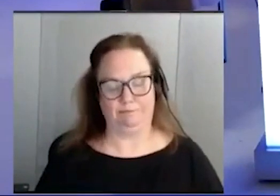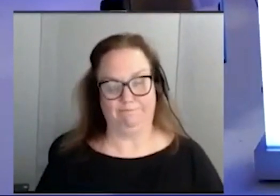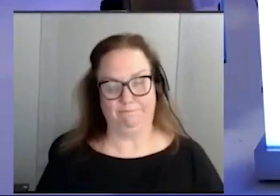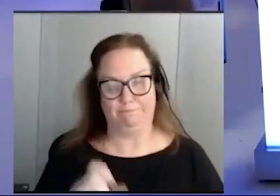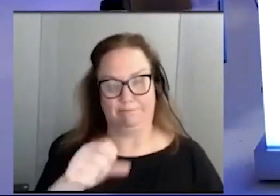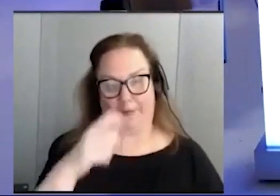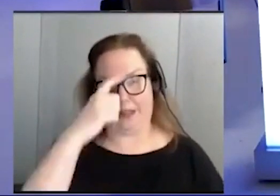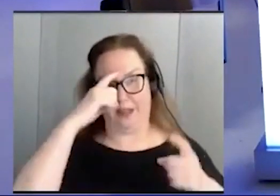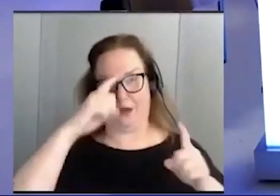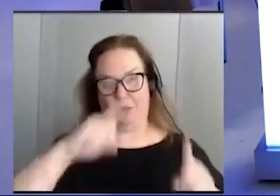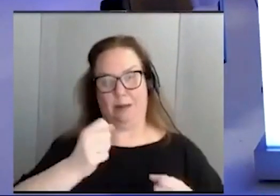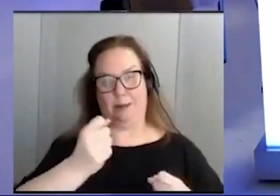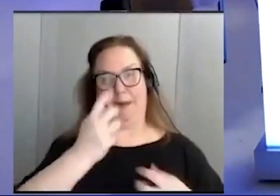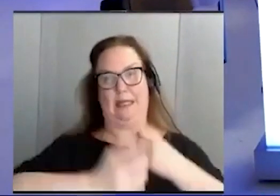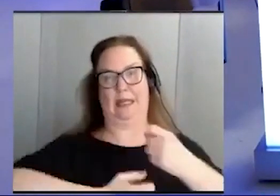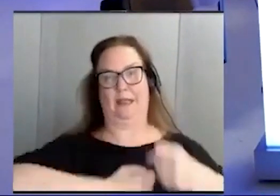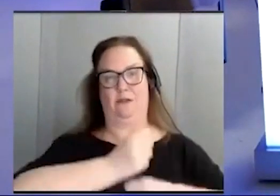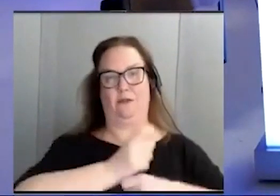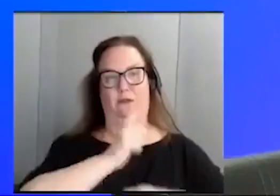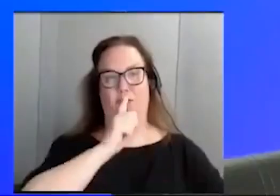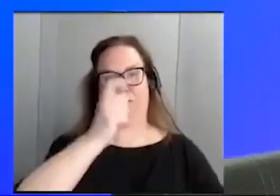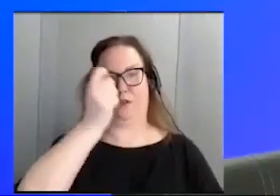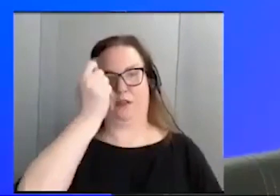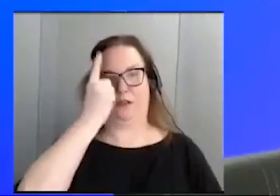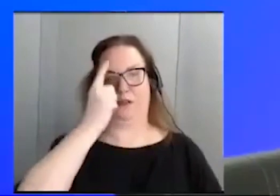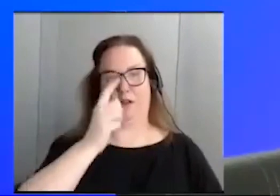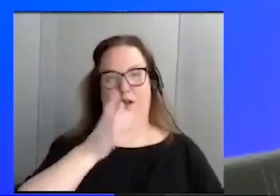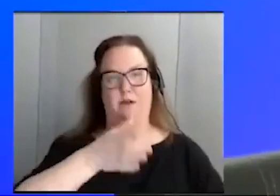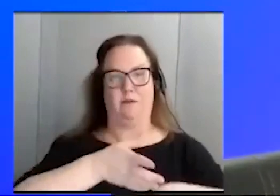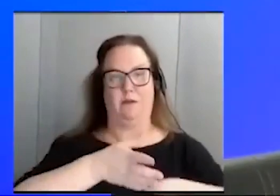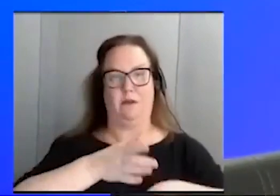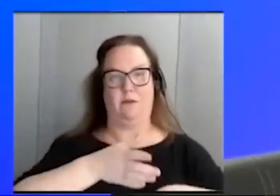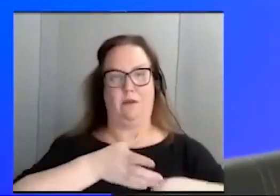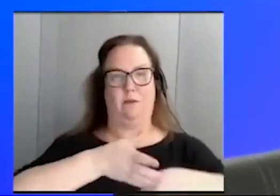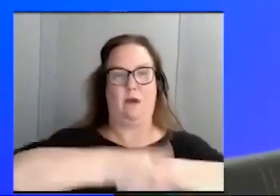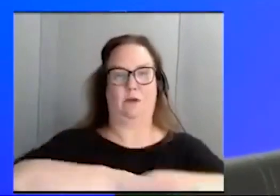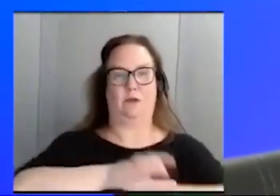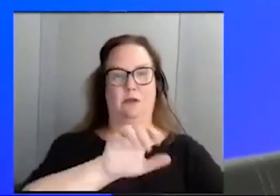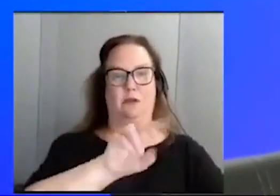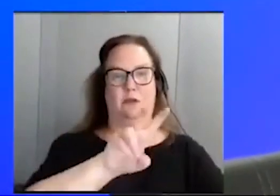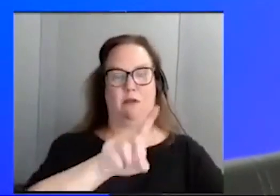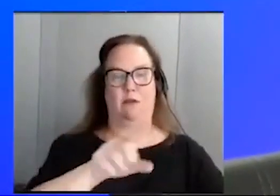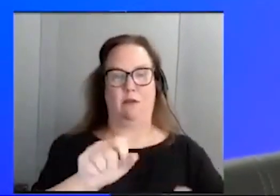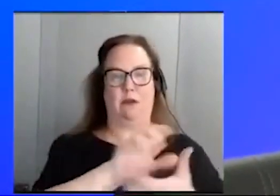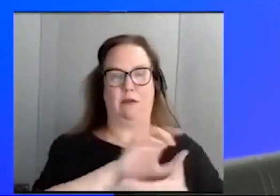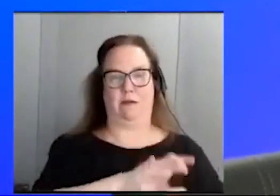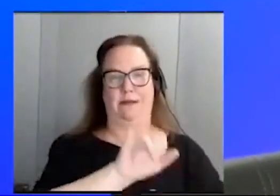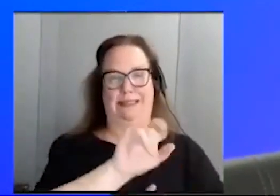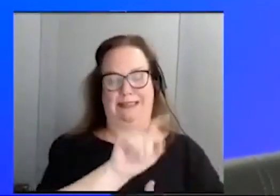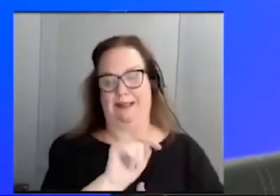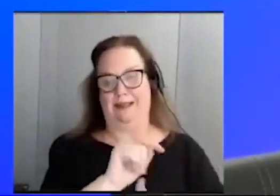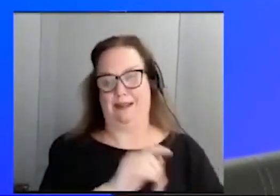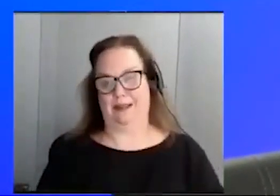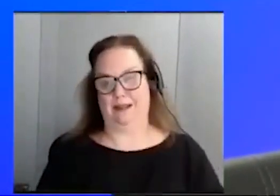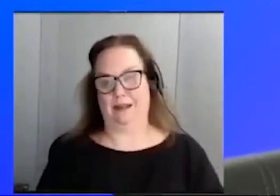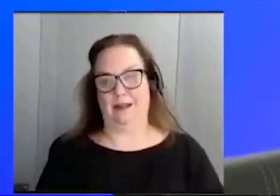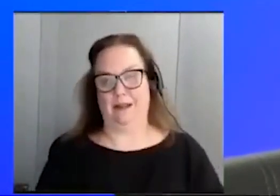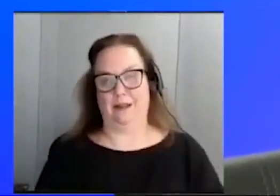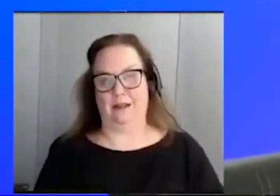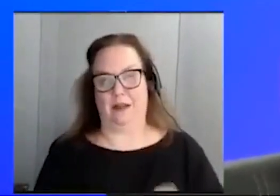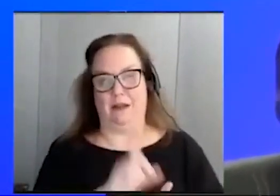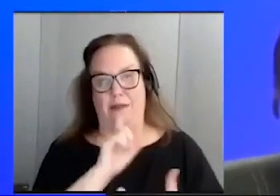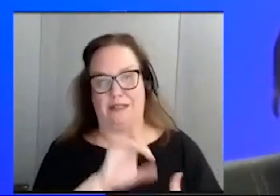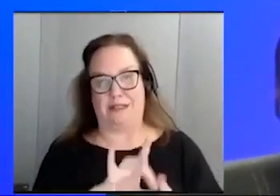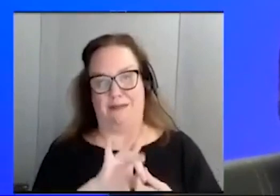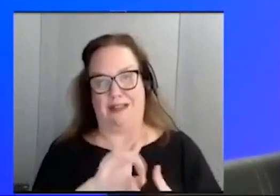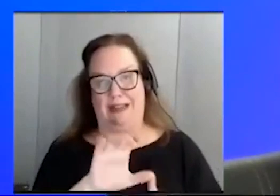years before we truly understand what post-COVID is, what causes it, and was it even related to COVID? Right.